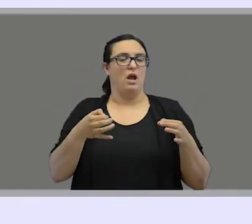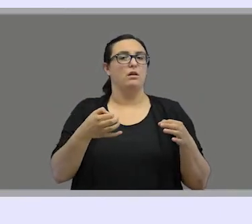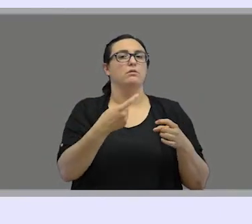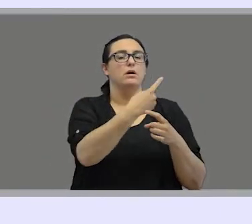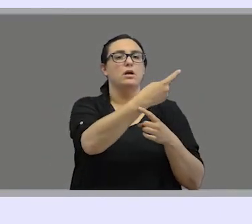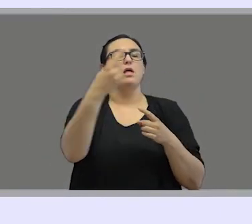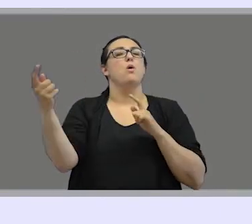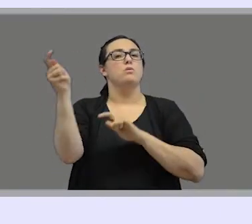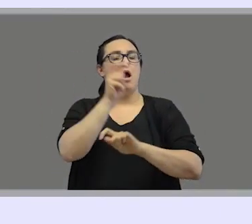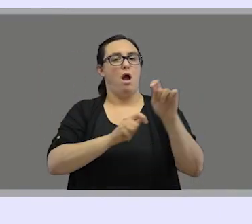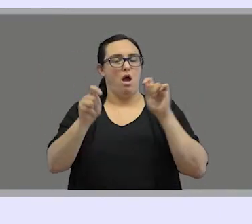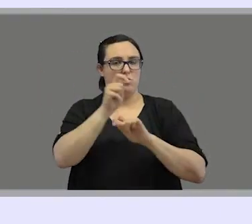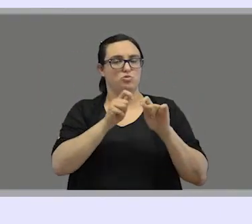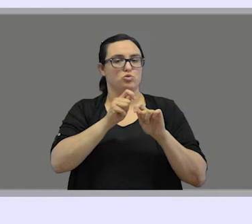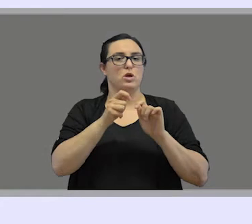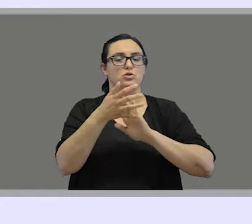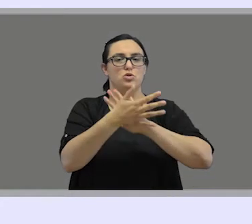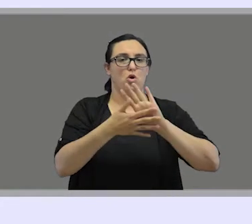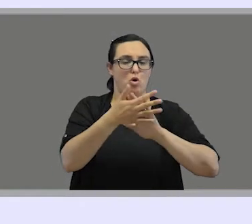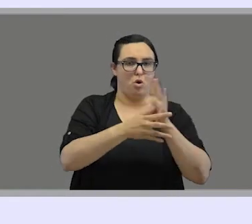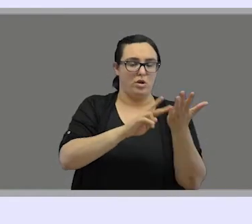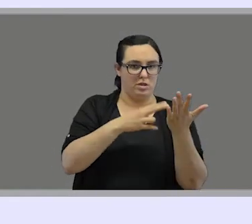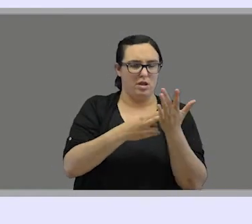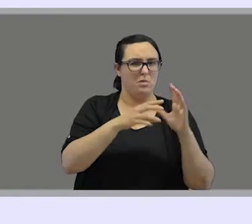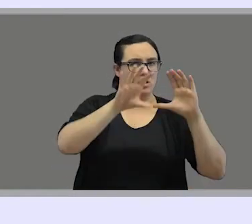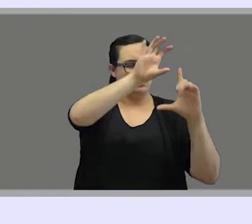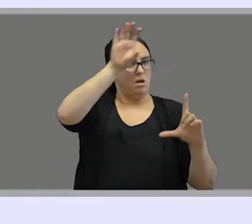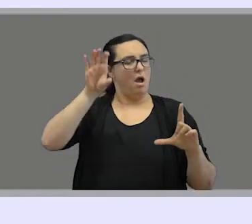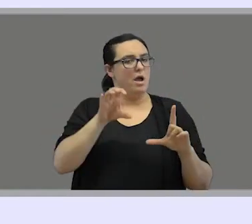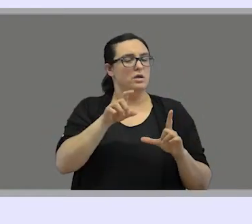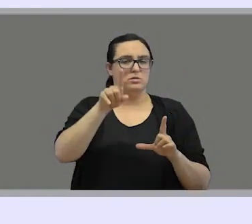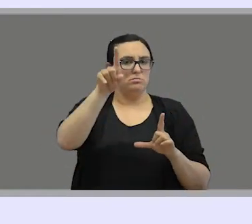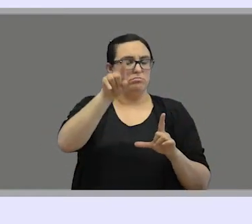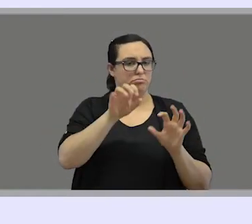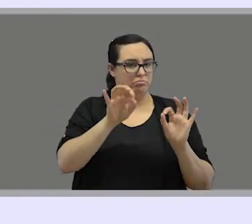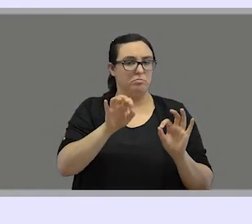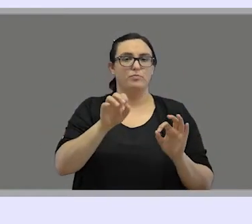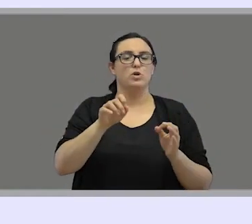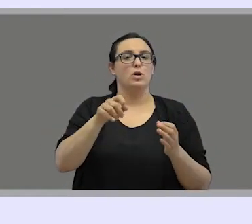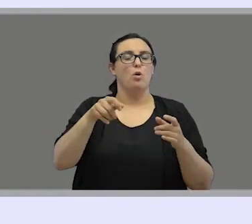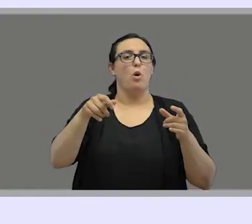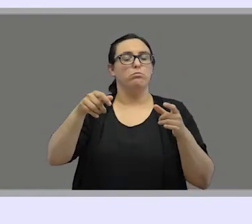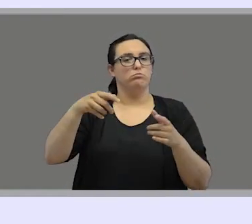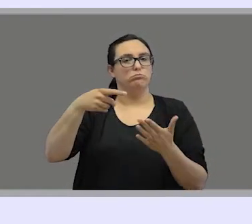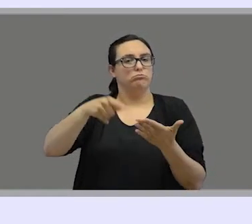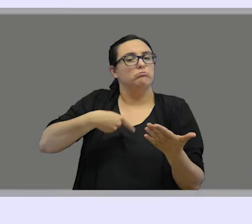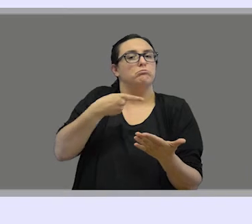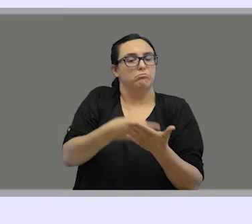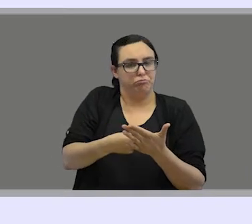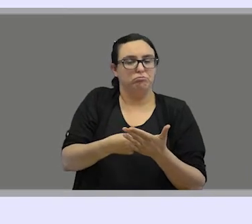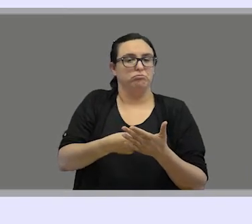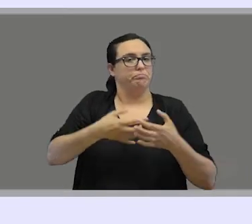each National Association of Sign Language Interpreters, or that are accredited or registered